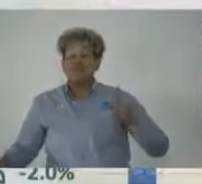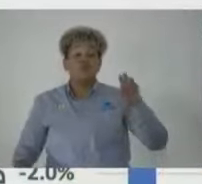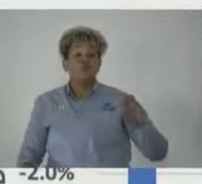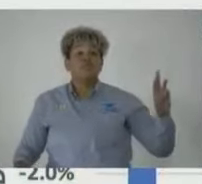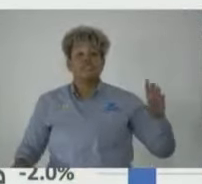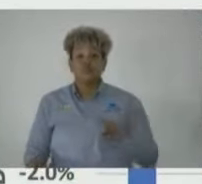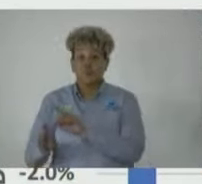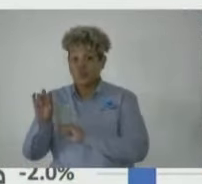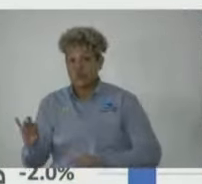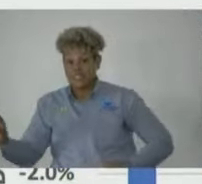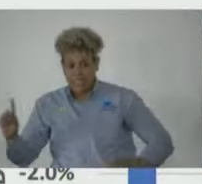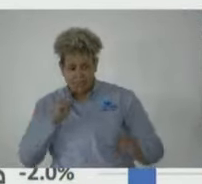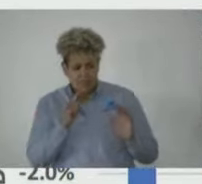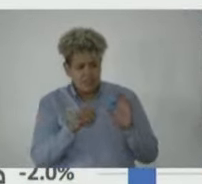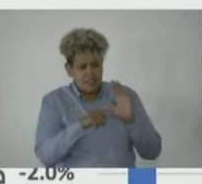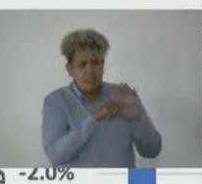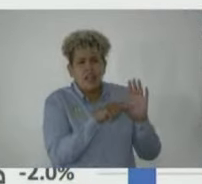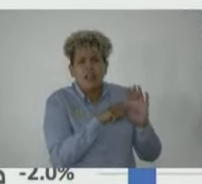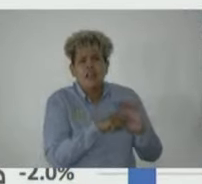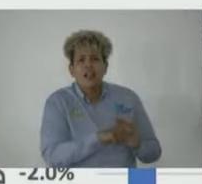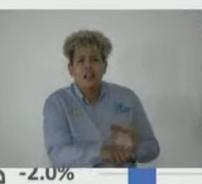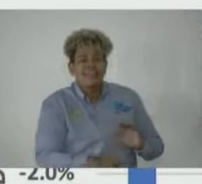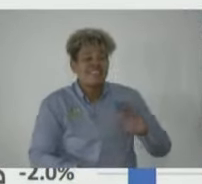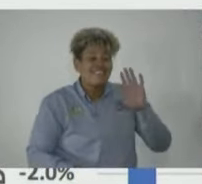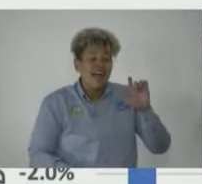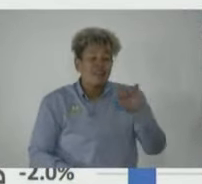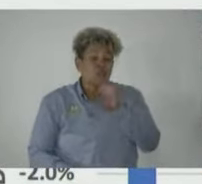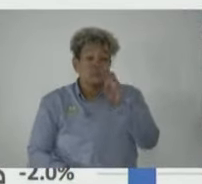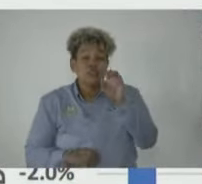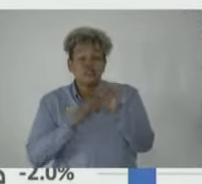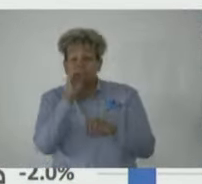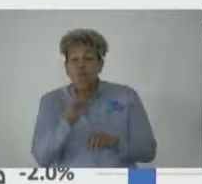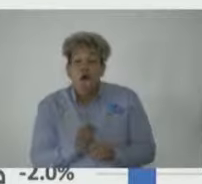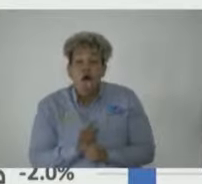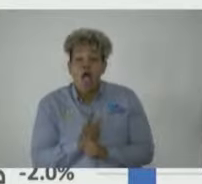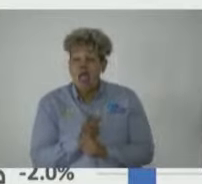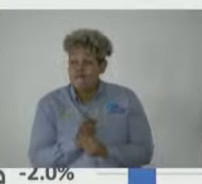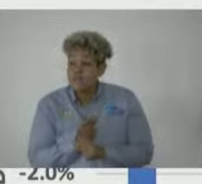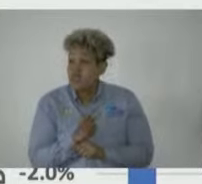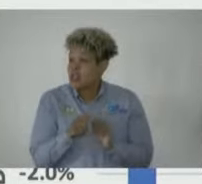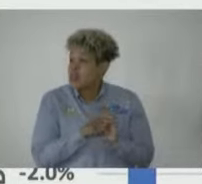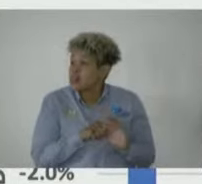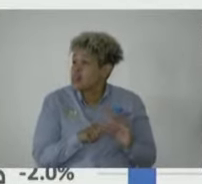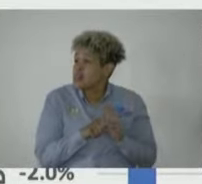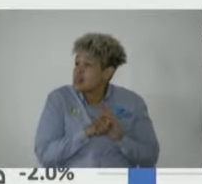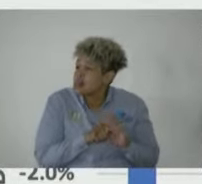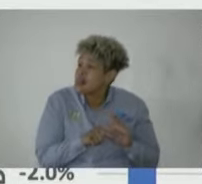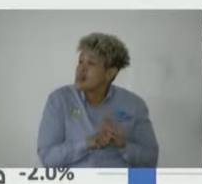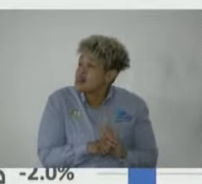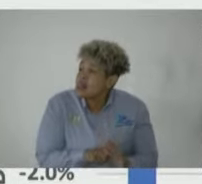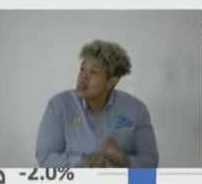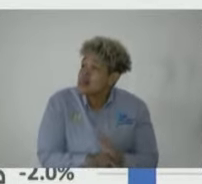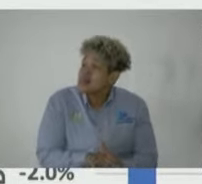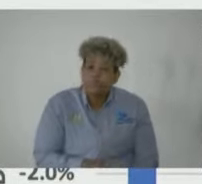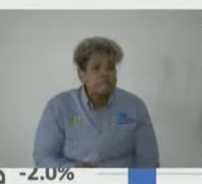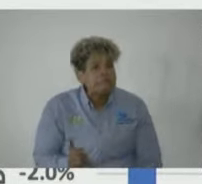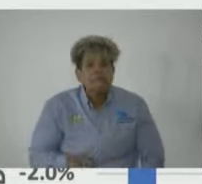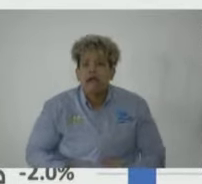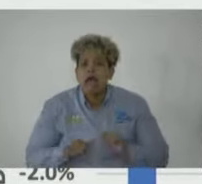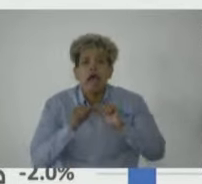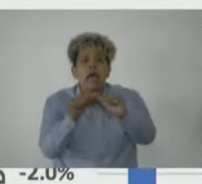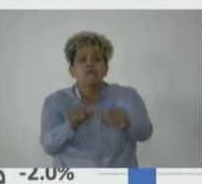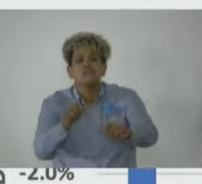2006-07. Deficits 5-6% year after year after year. These deficits became unsustainable, and it should